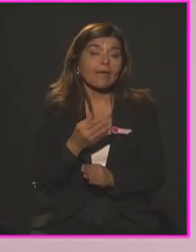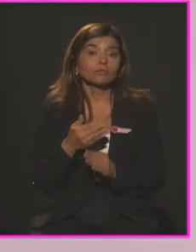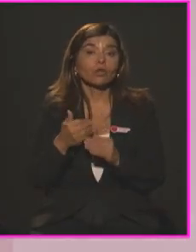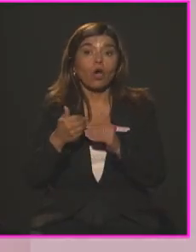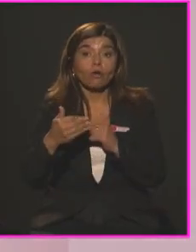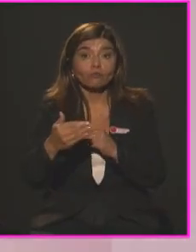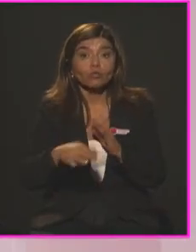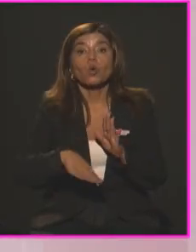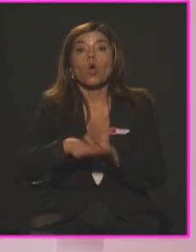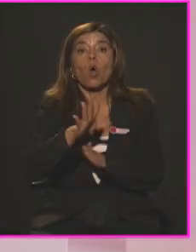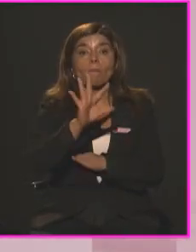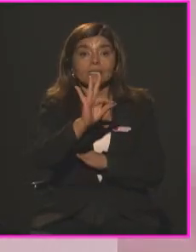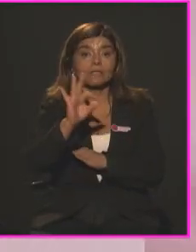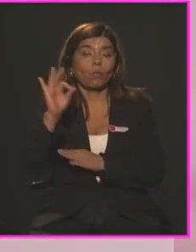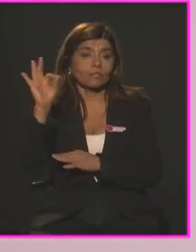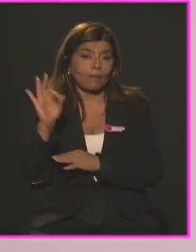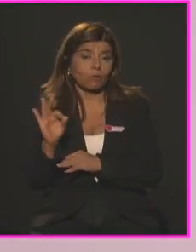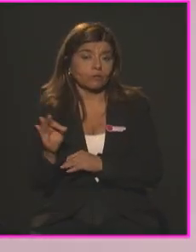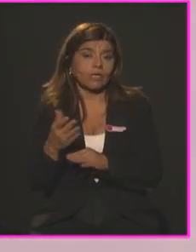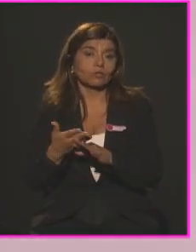from? Are we going to